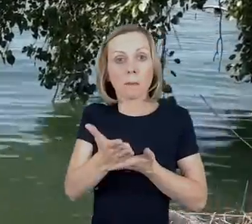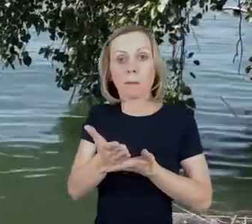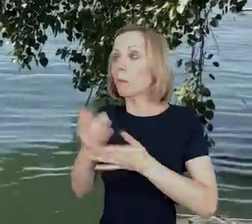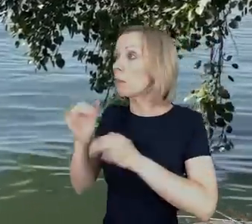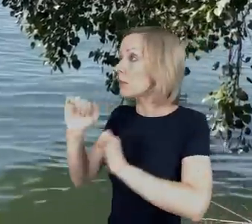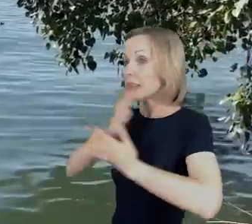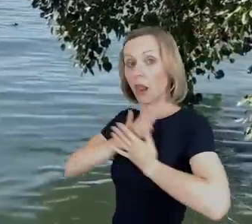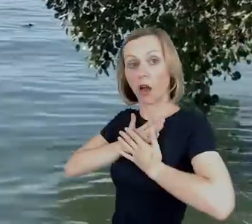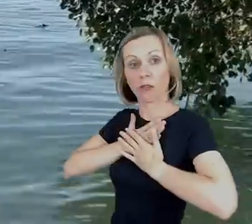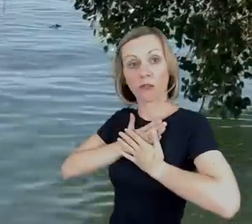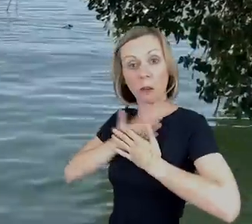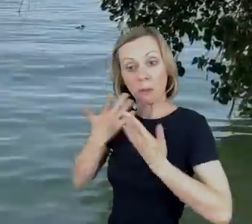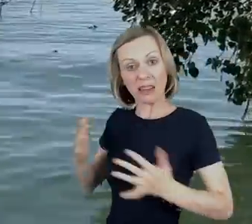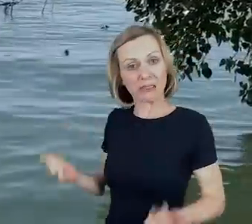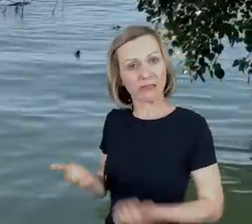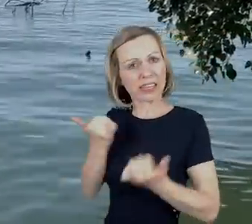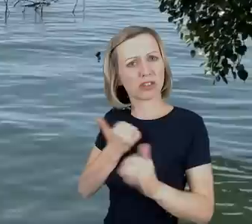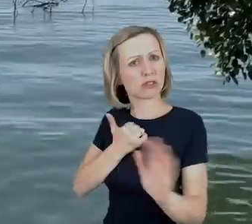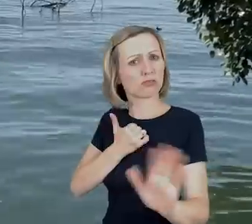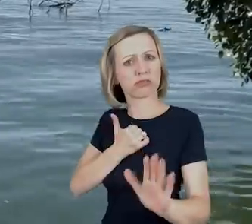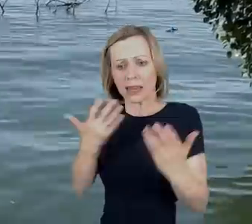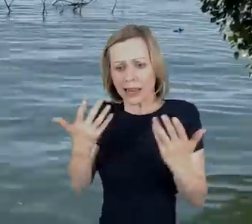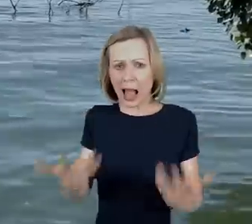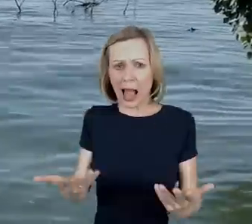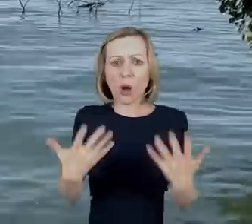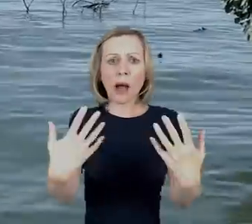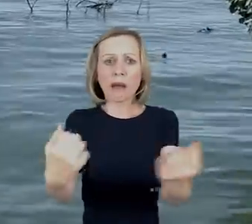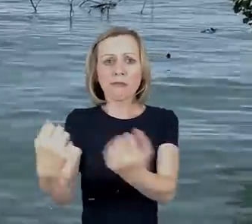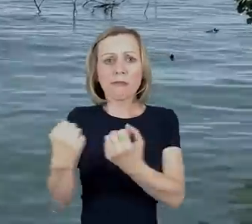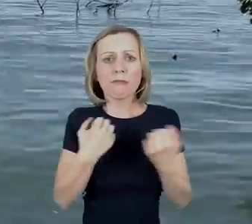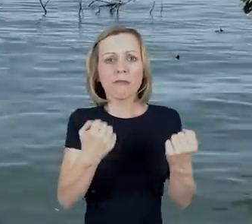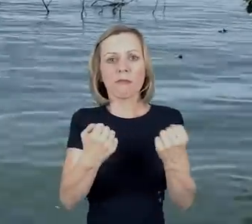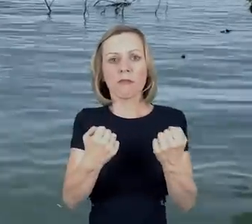morning. God's love is now.